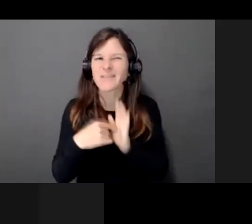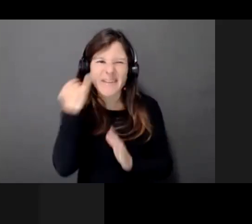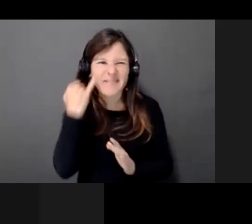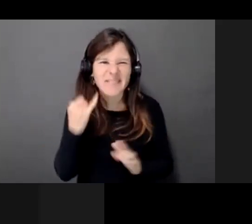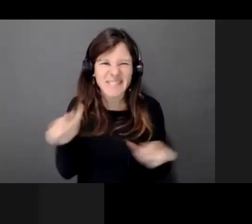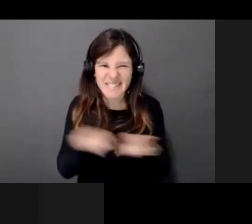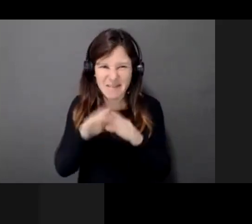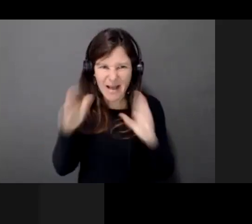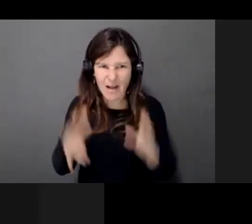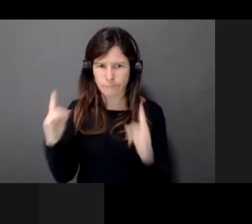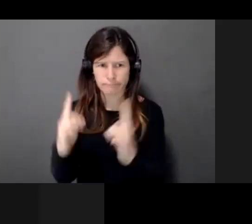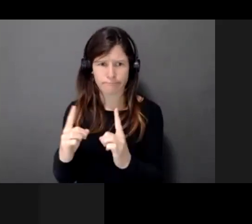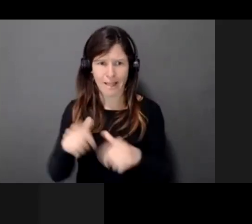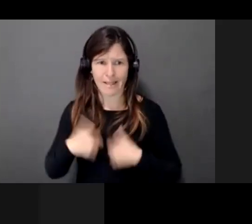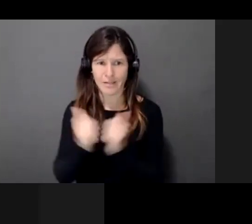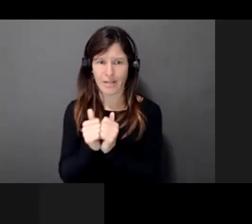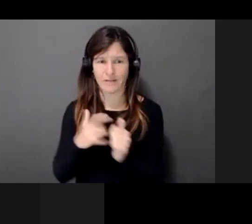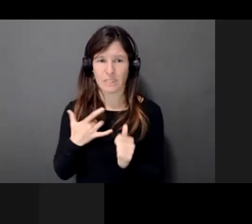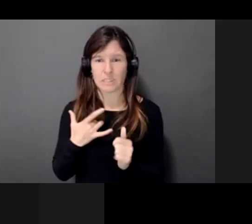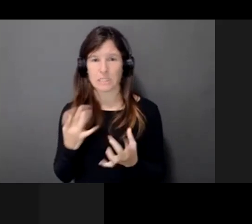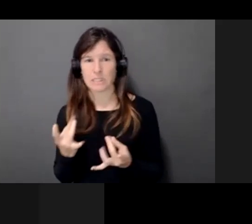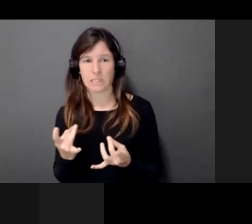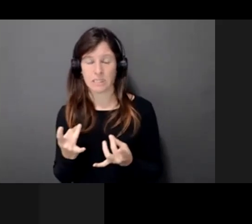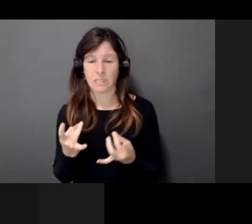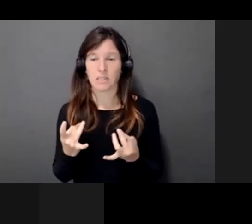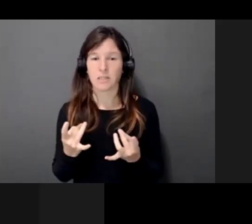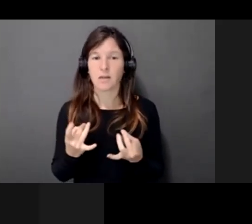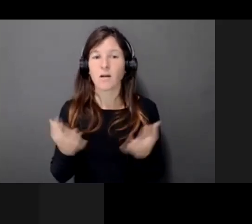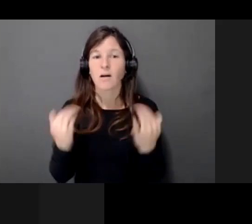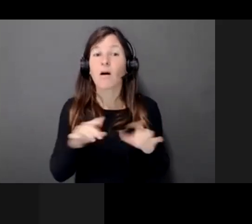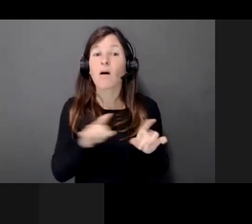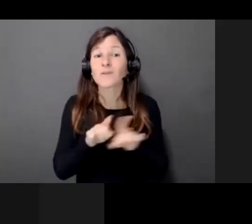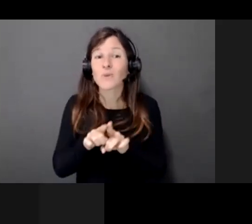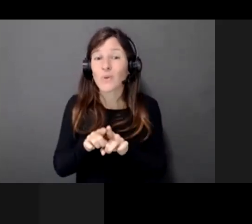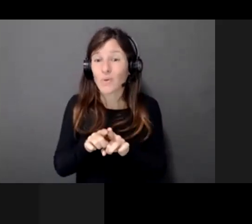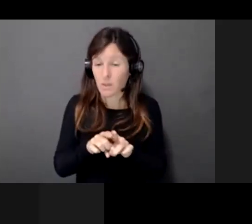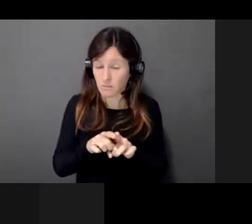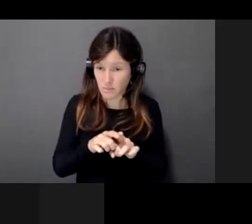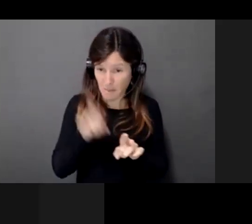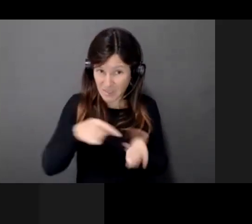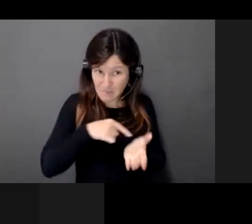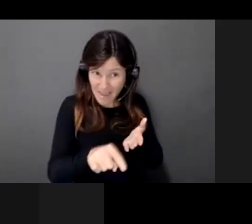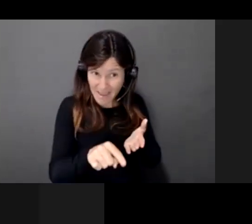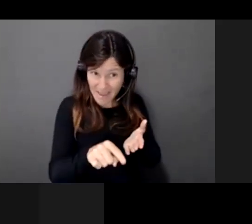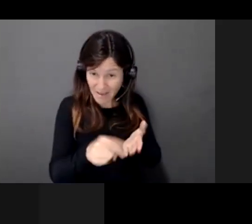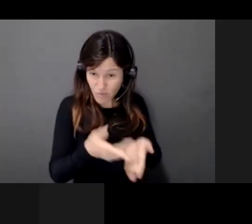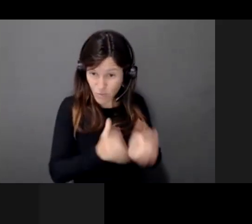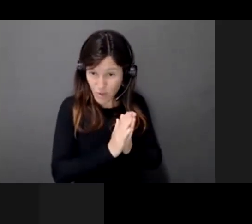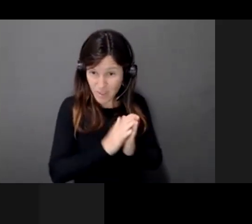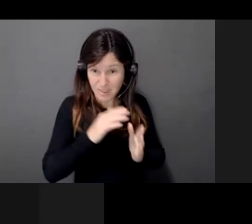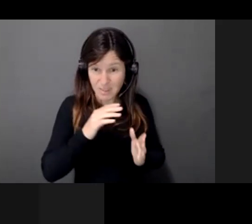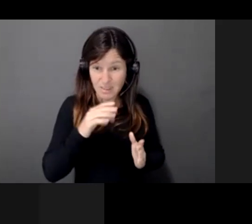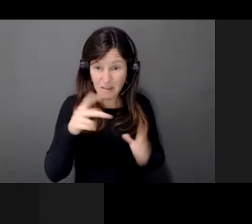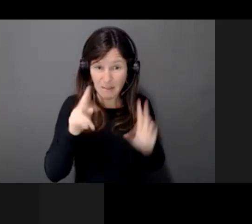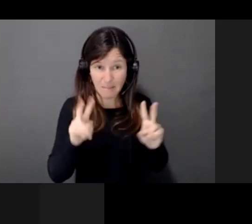And is there a cost associated appearing before a JP to seek a peace bond? No and no. Okay.